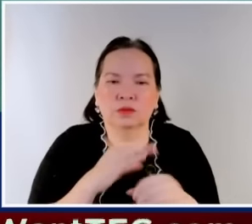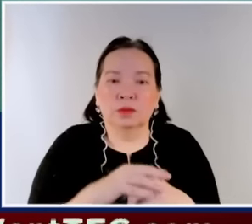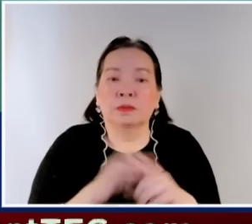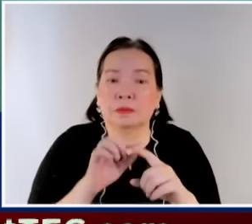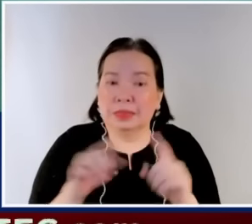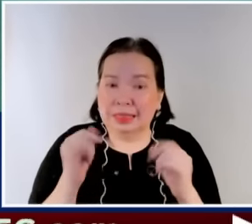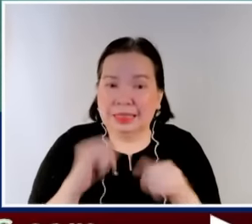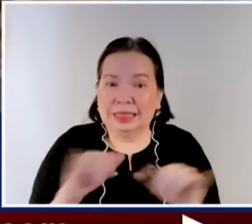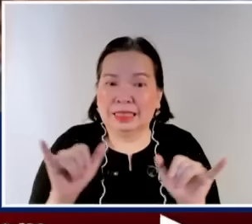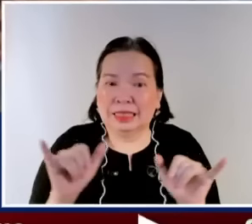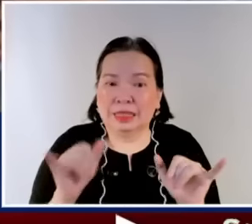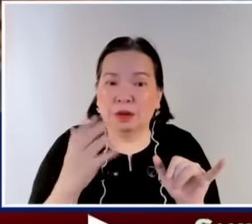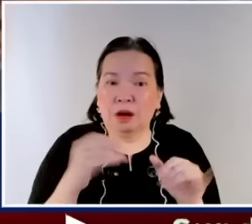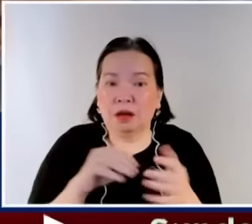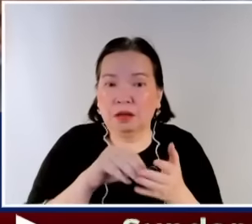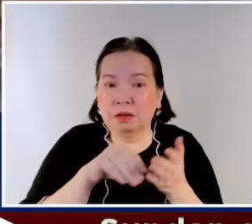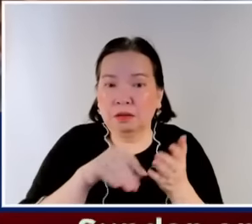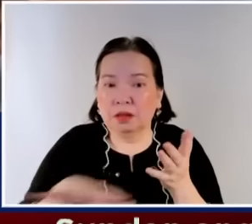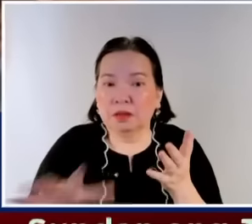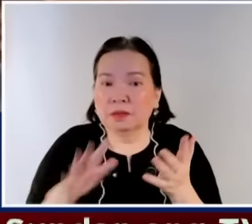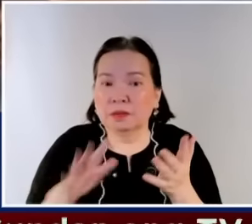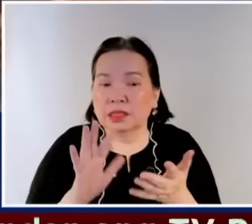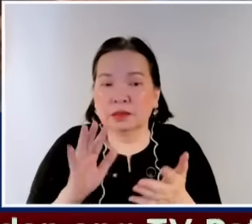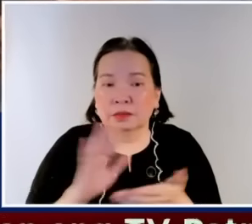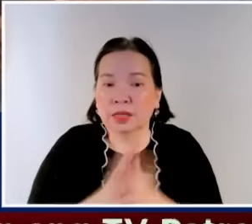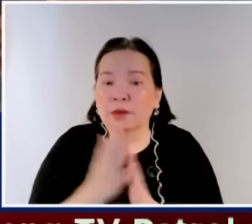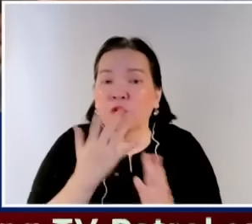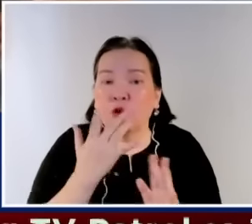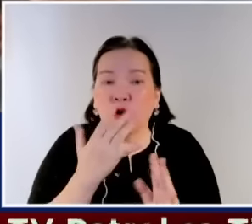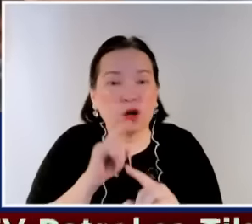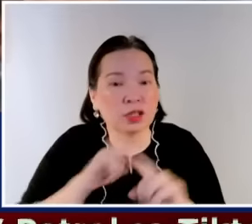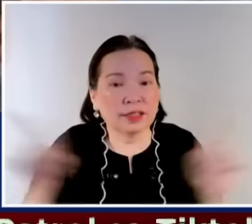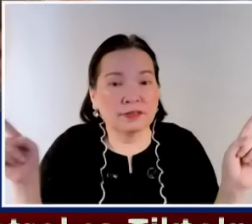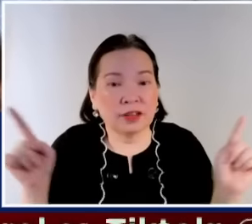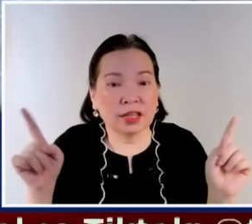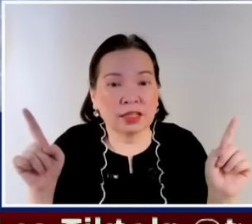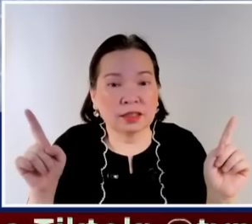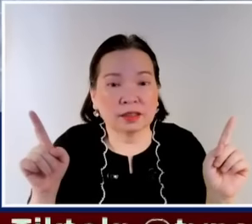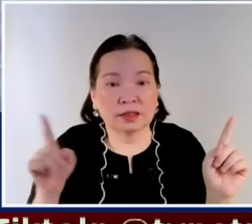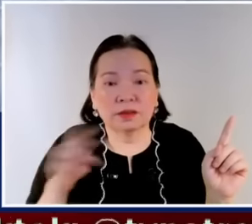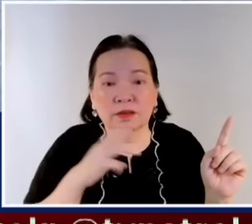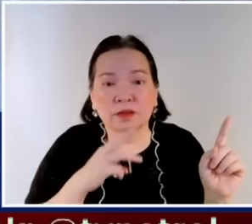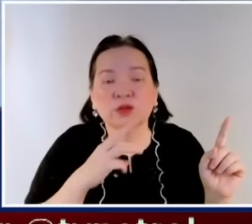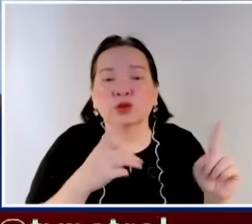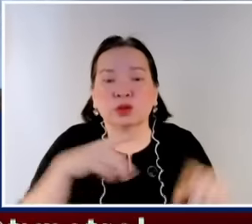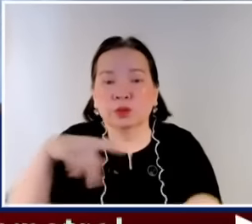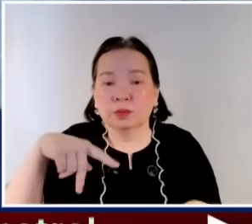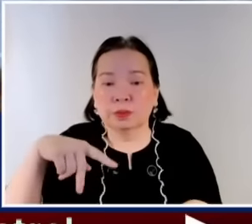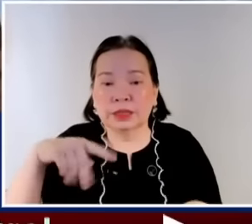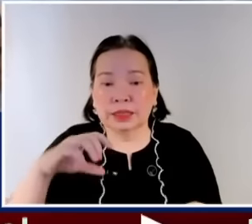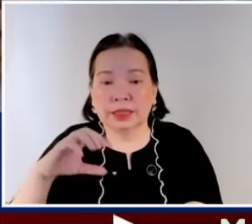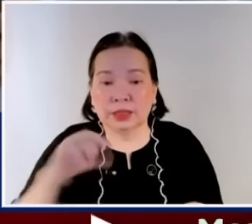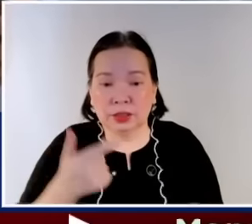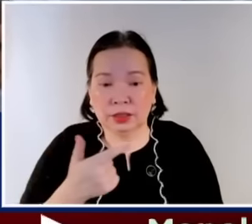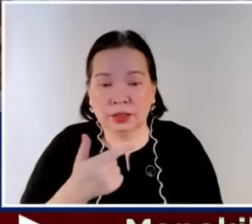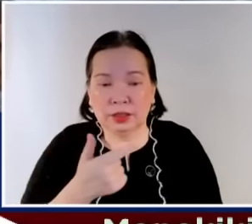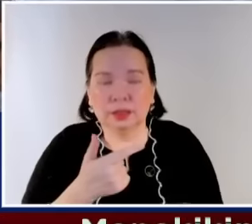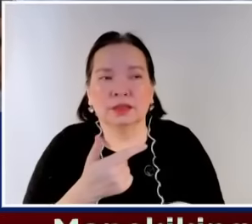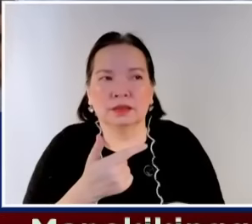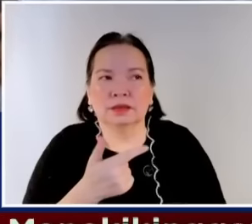same, because it can cause discoloration sa tubig, the Coast Guard, as we are organized